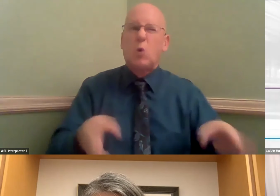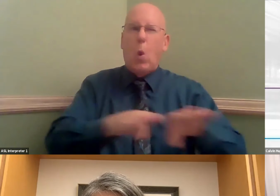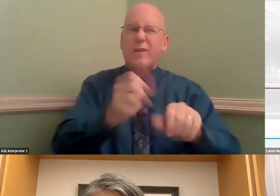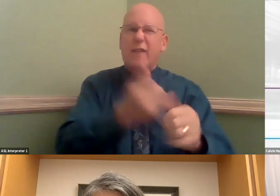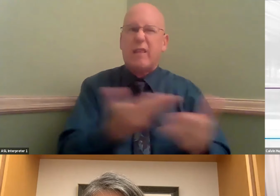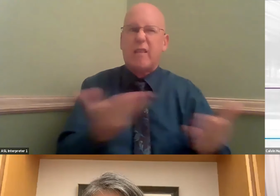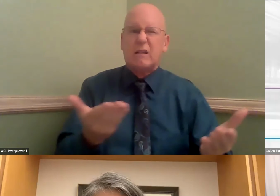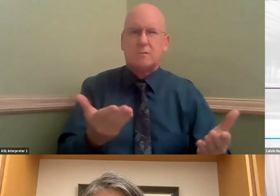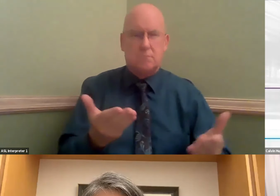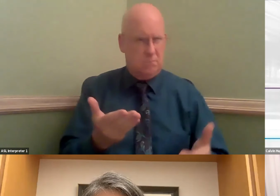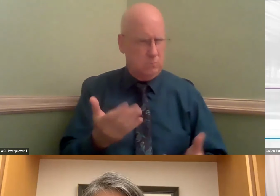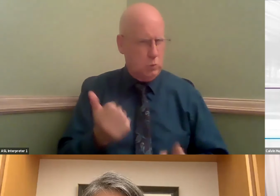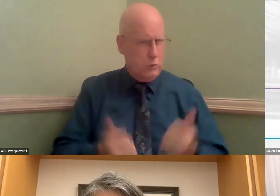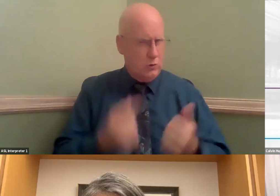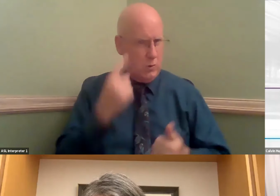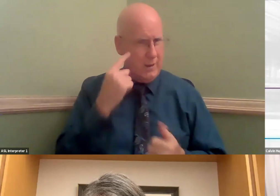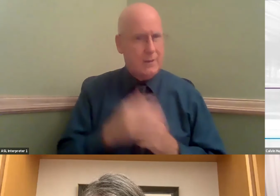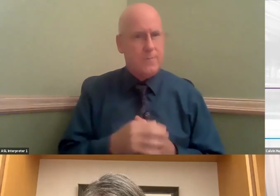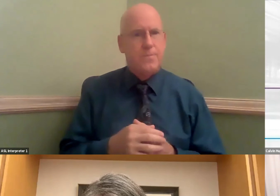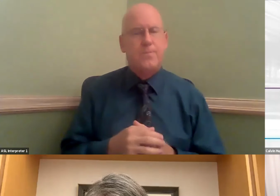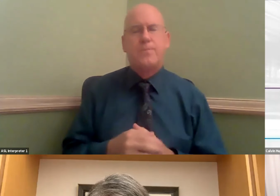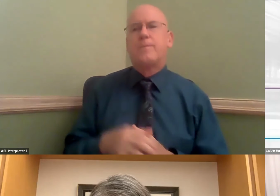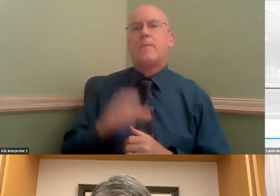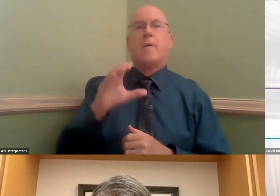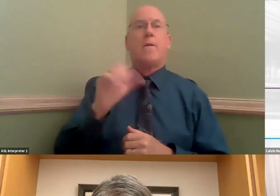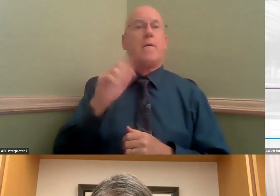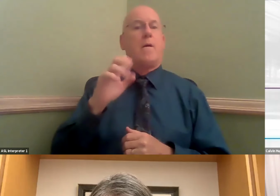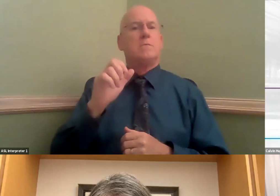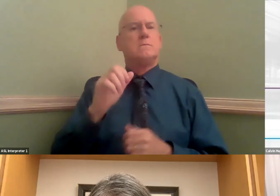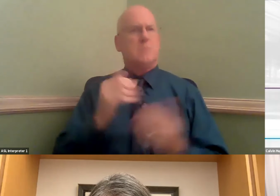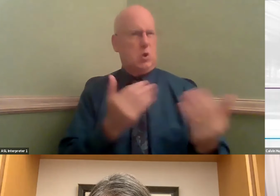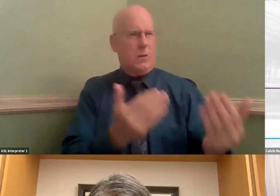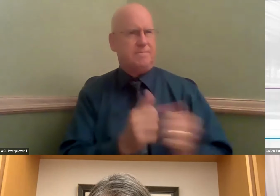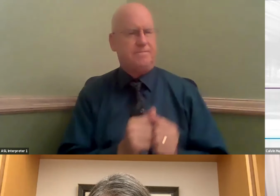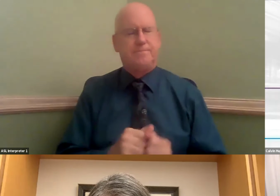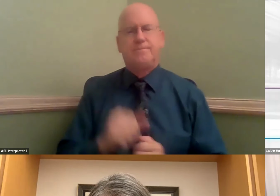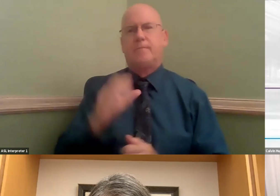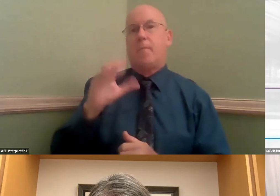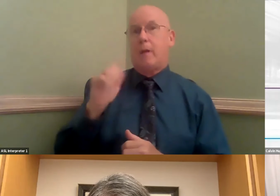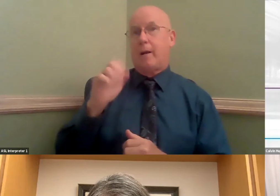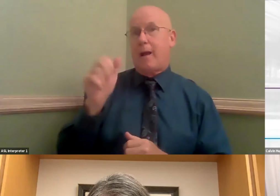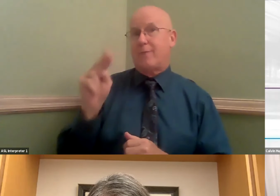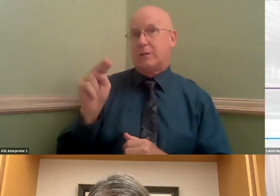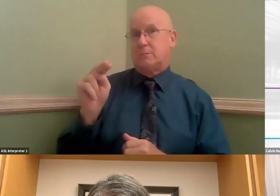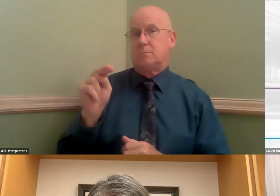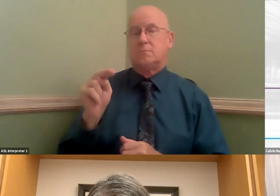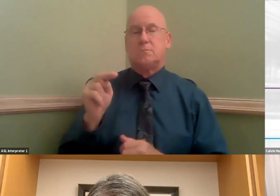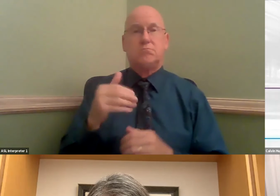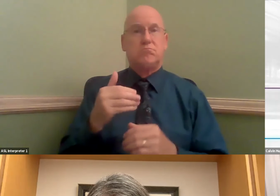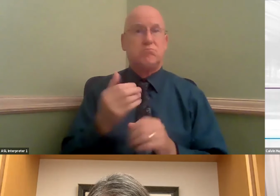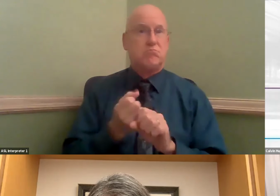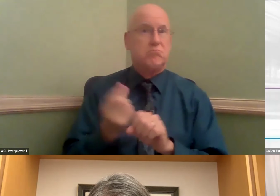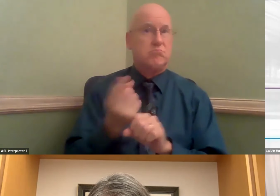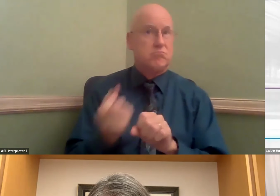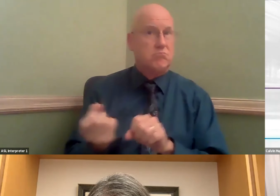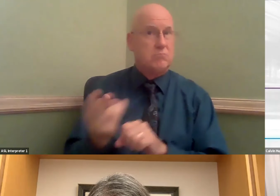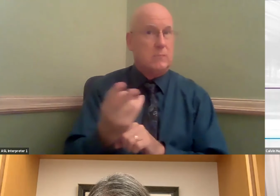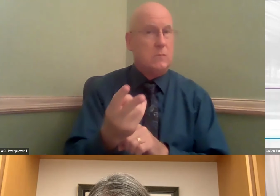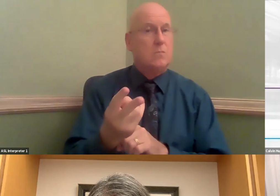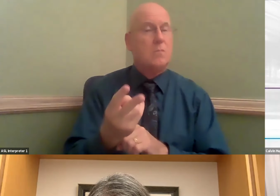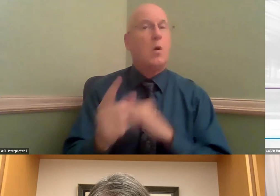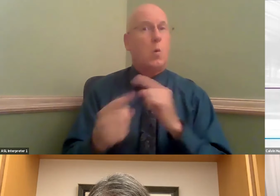down? Are you placing... Calvin, I think... Go ahead, Commissioner. Calvin, I think in the next year or two, when we revisit this